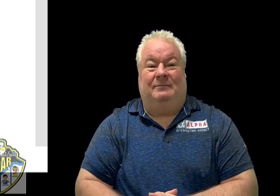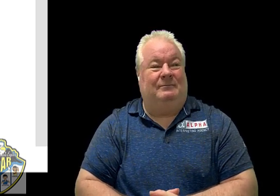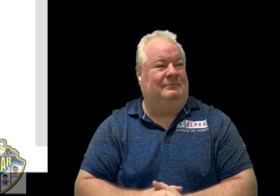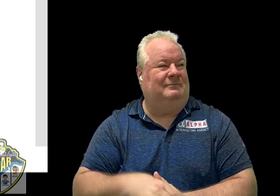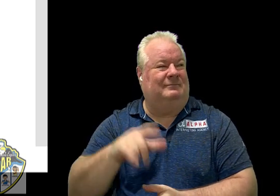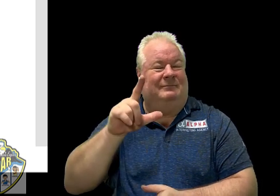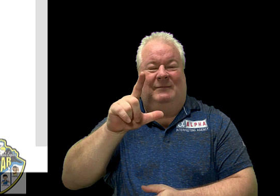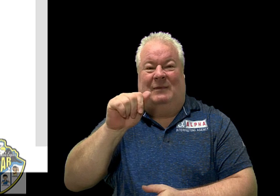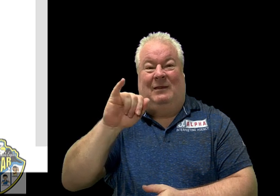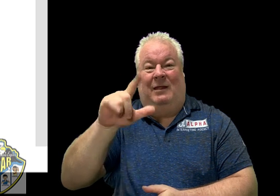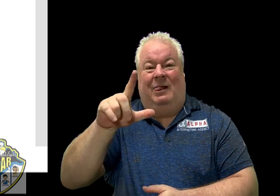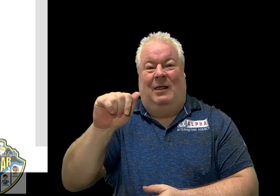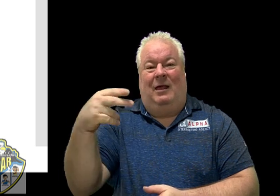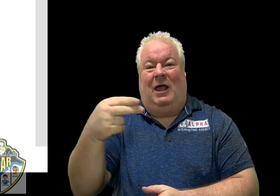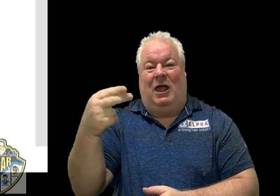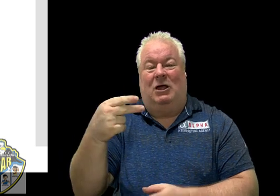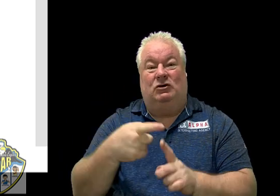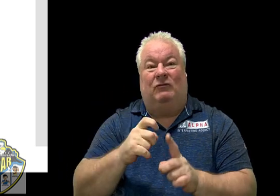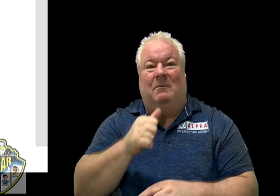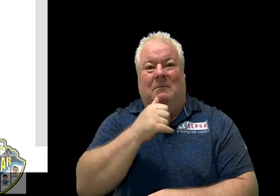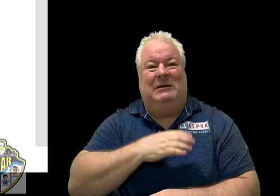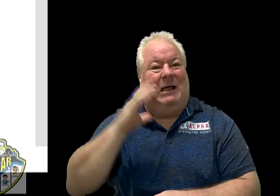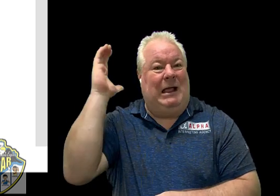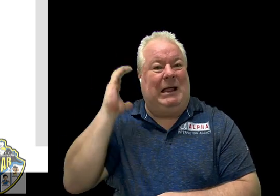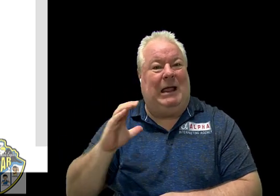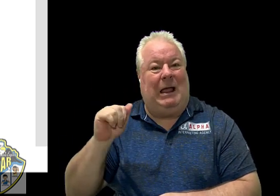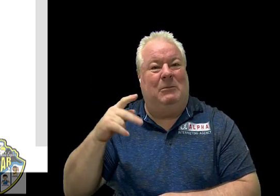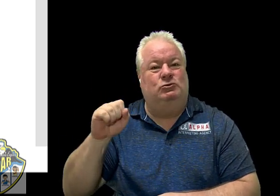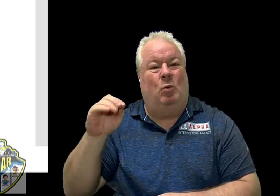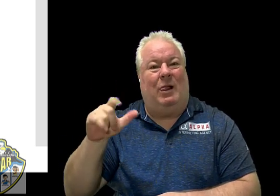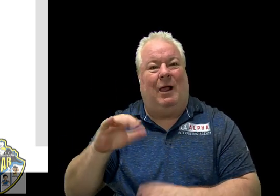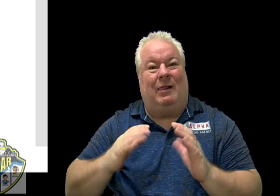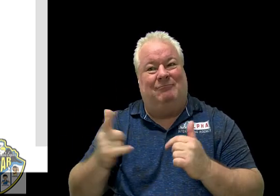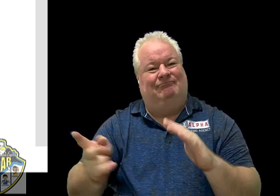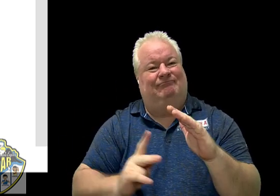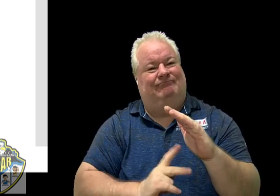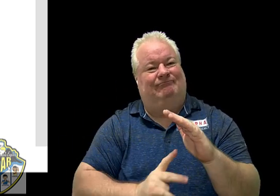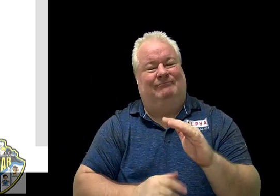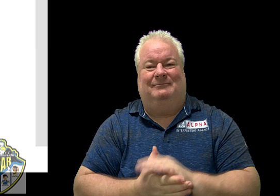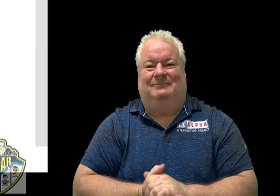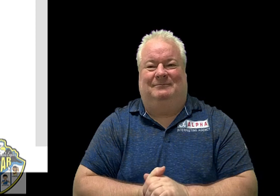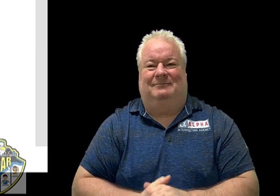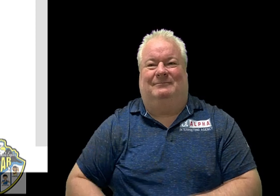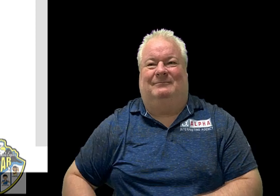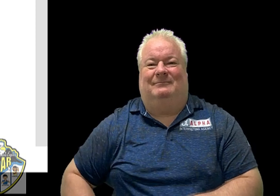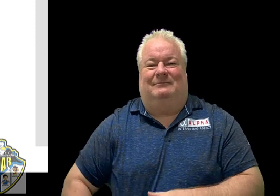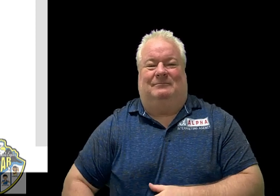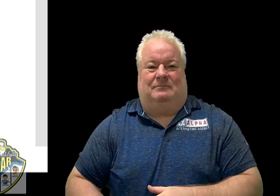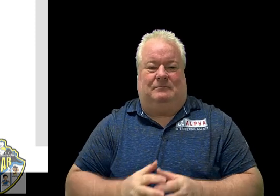Layla H. from Mrs. Capasola's class in kindergarten.